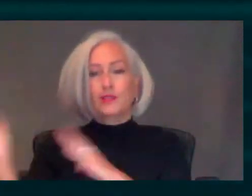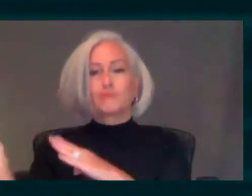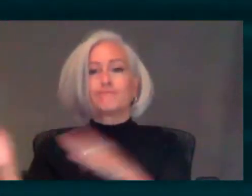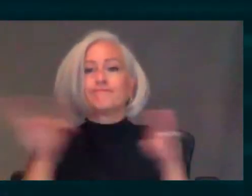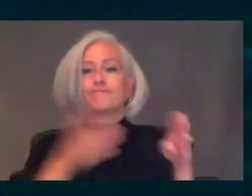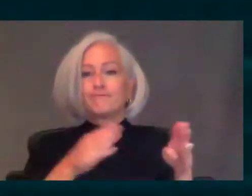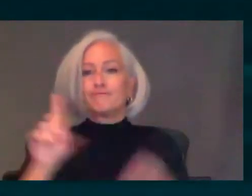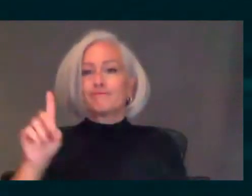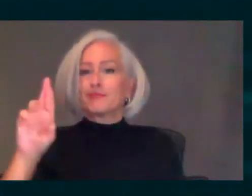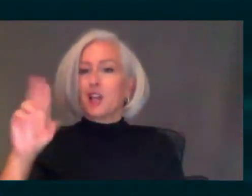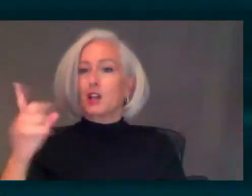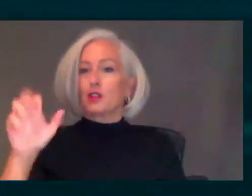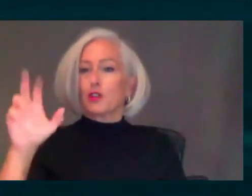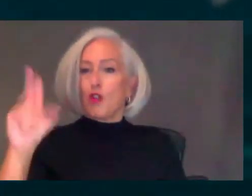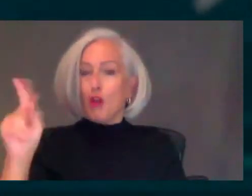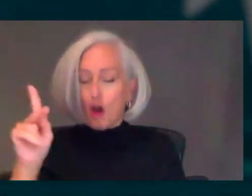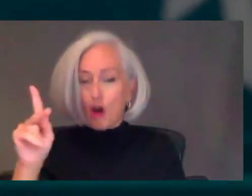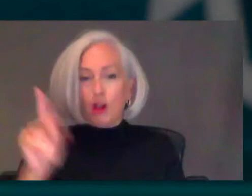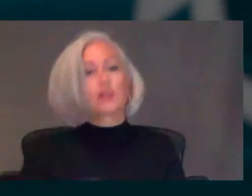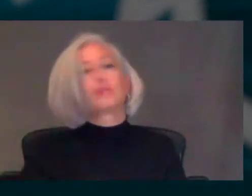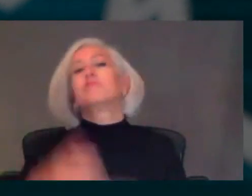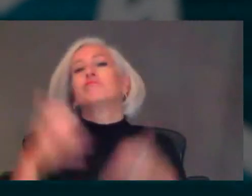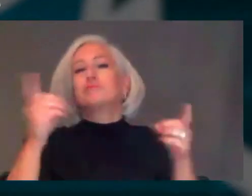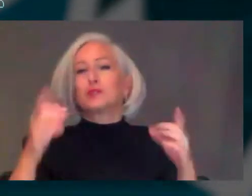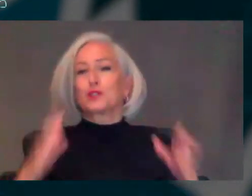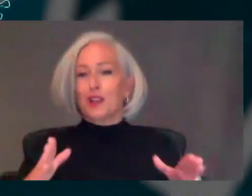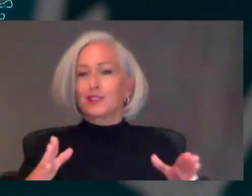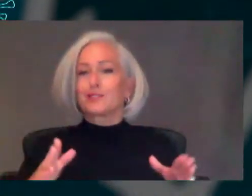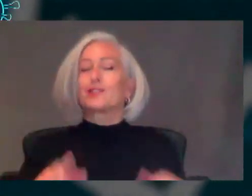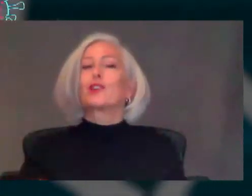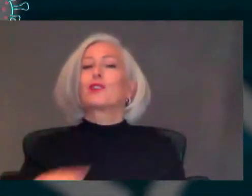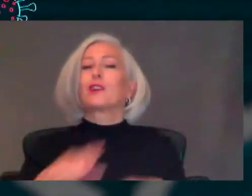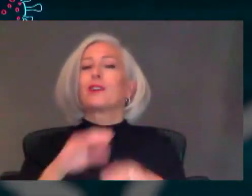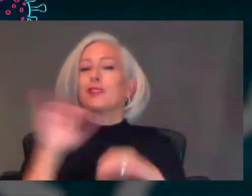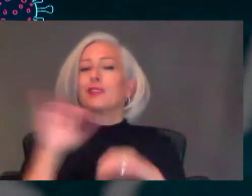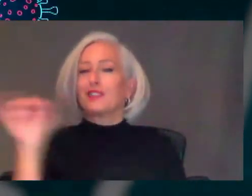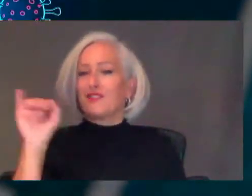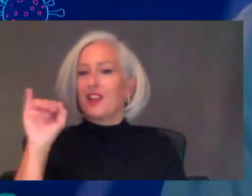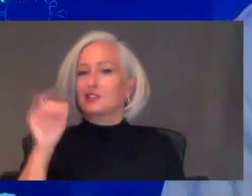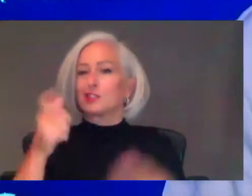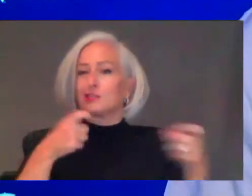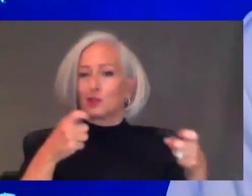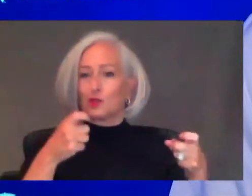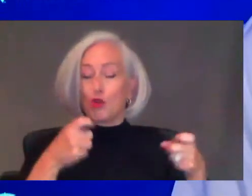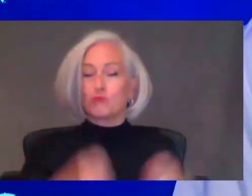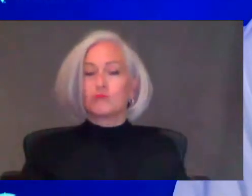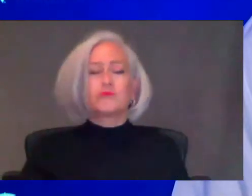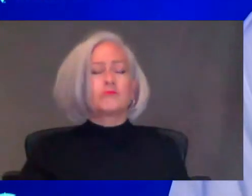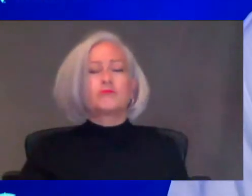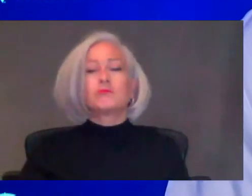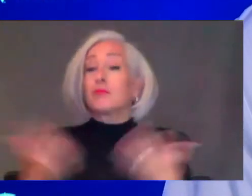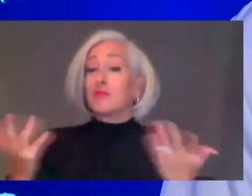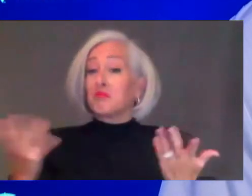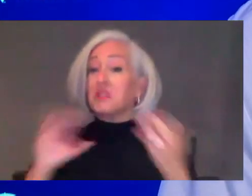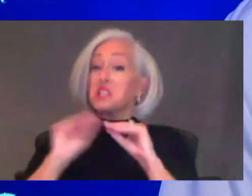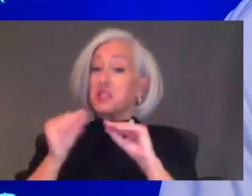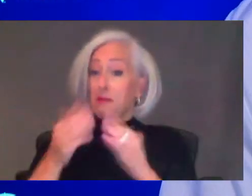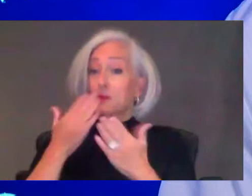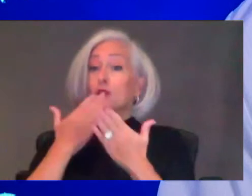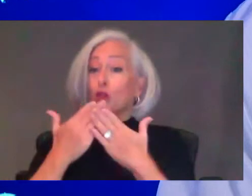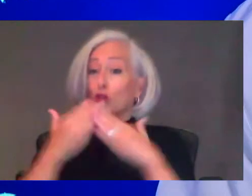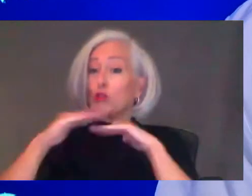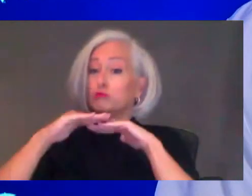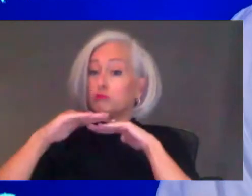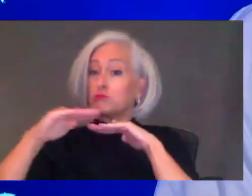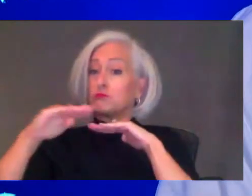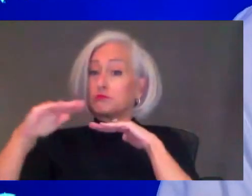the ventilator. We still have 36 that meet that additional recovery period. So a total of 51, and Hayes